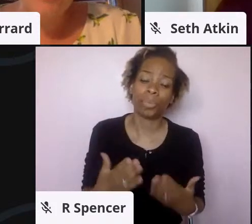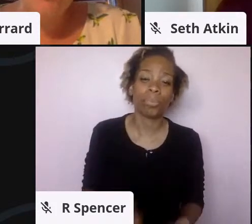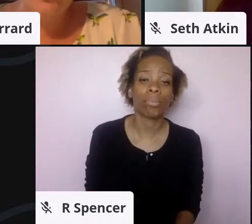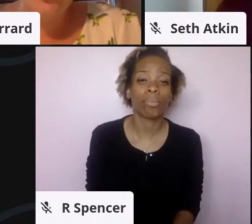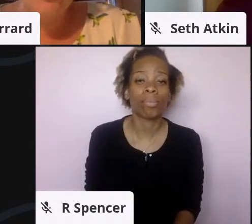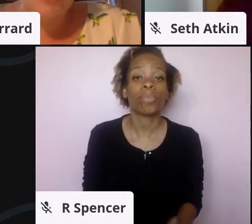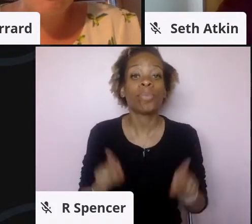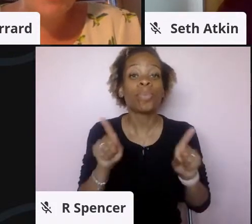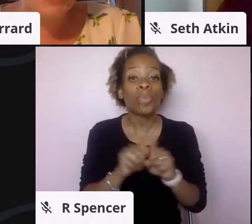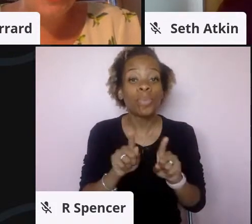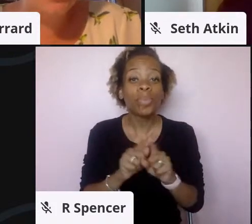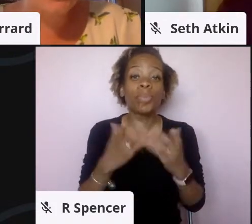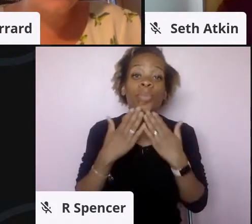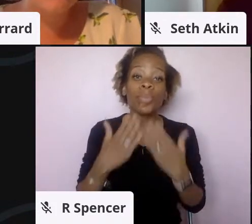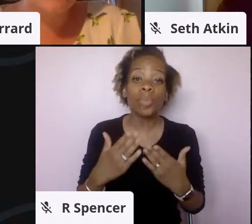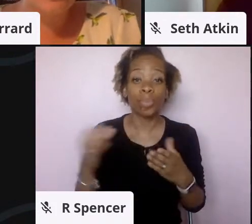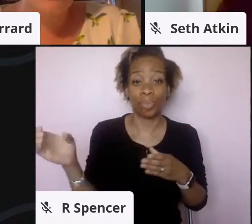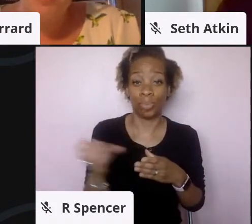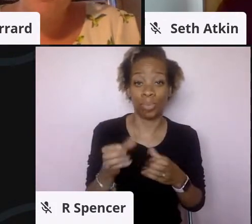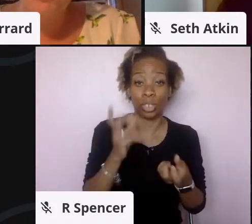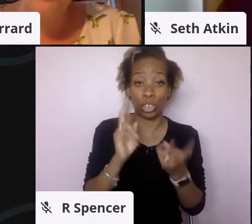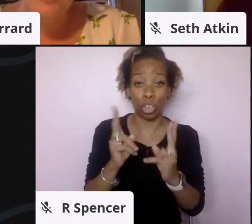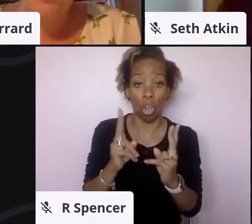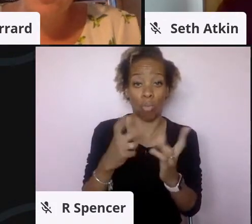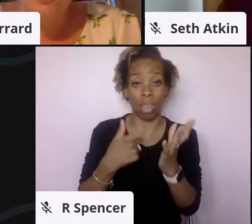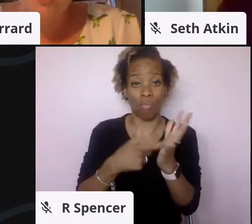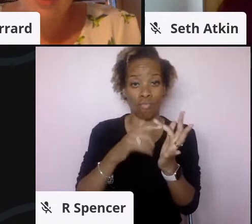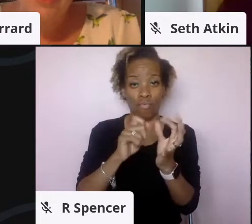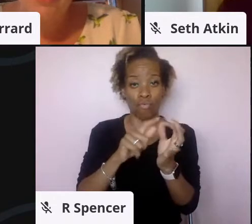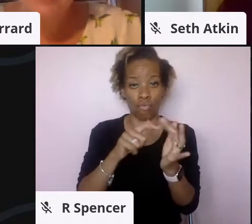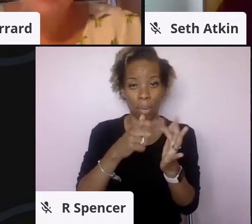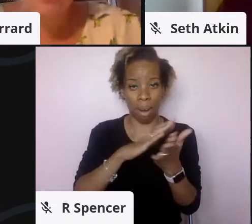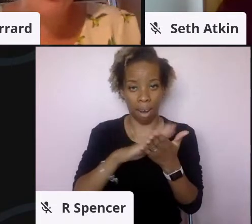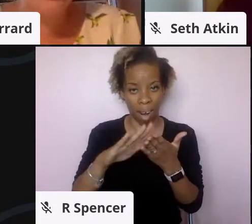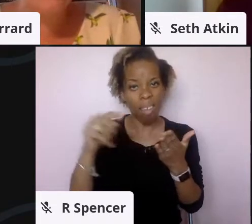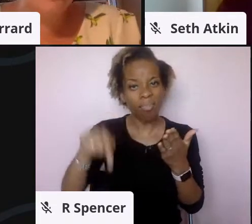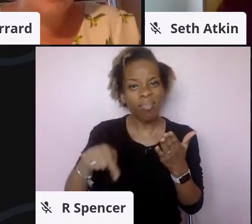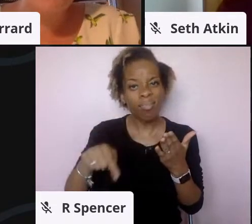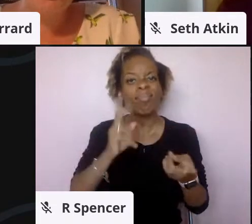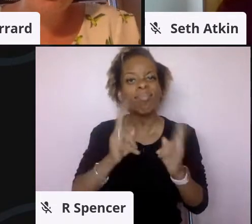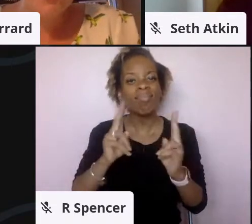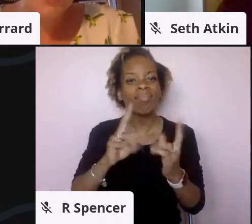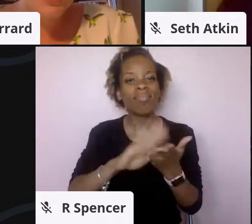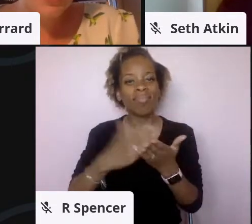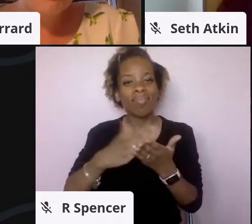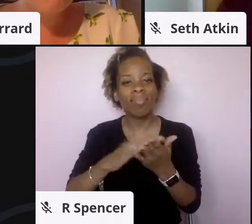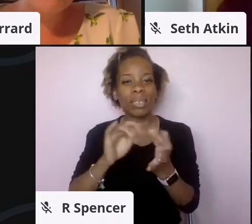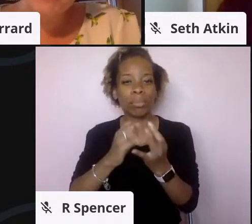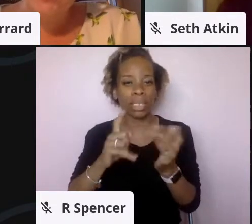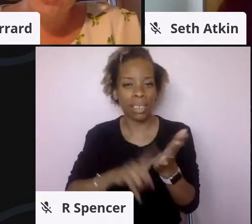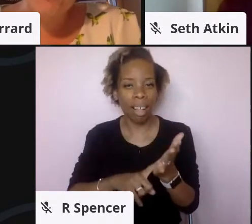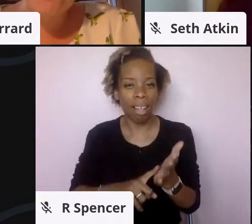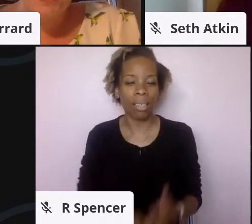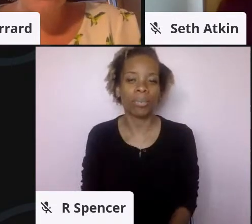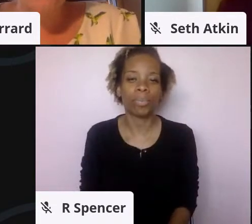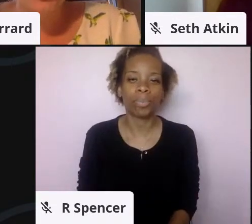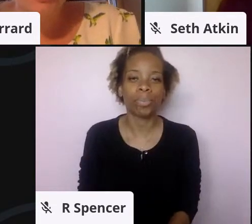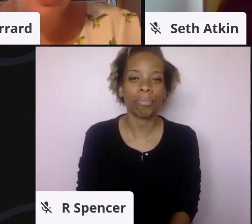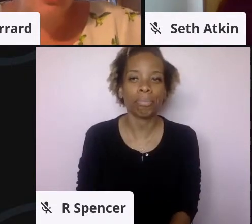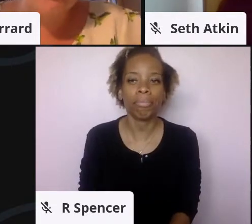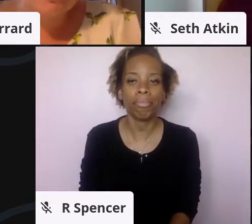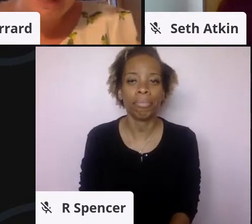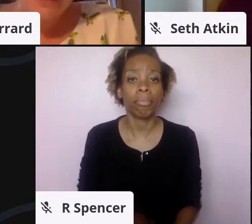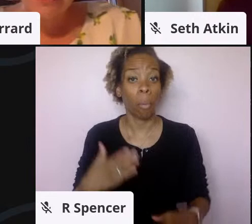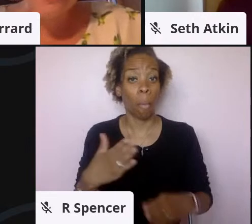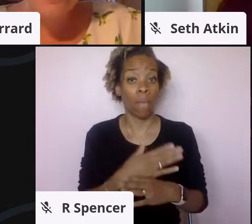and welcome to Rebecca, who is our British Sign Language interpreter today. Before we kick off, just a